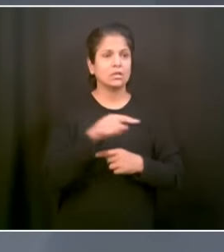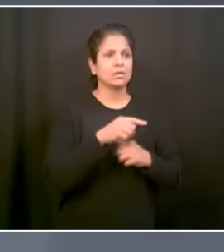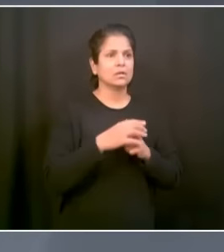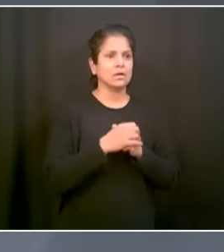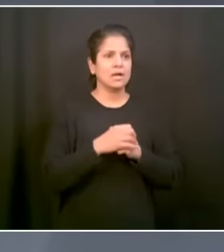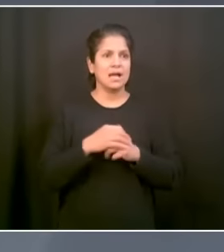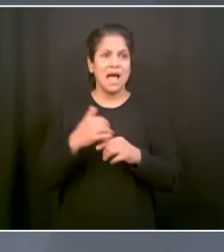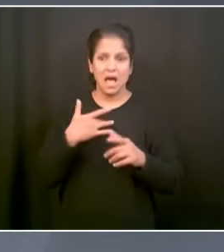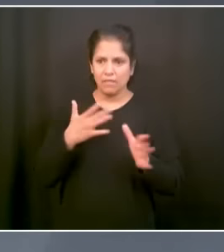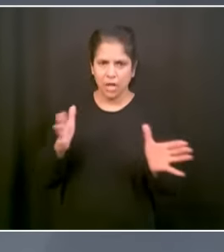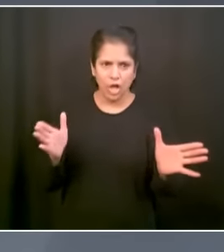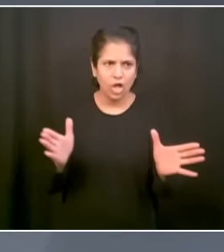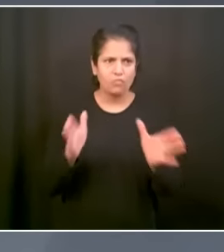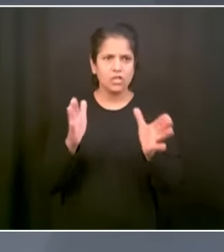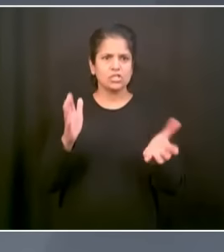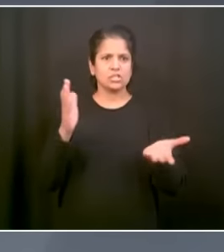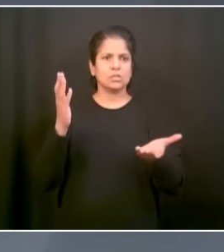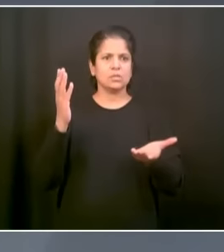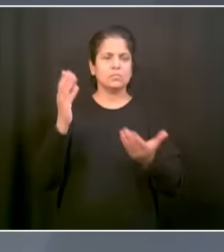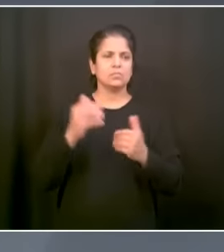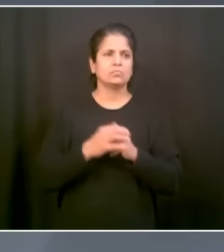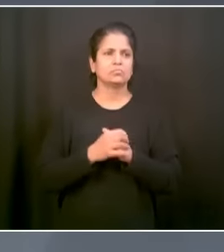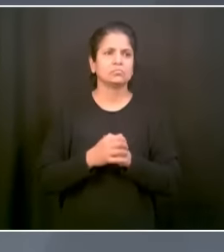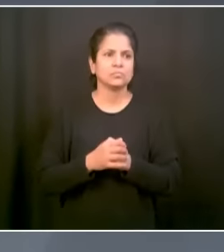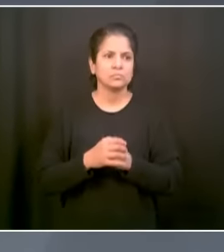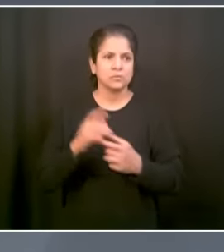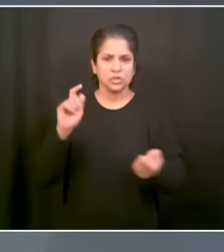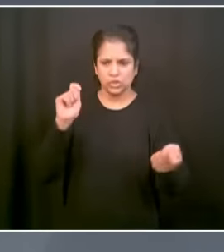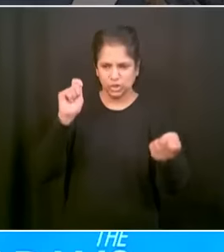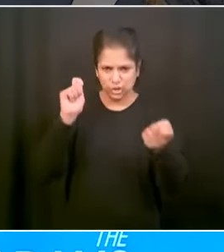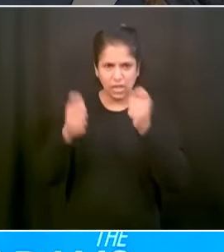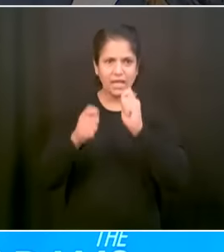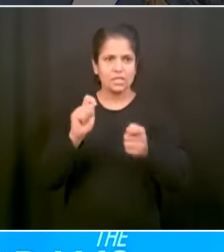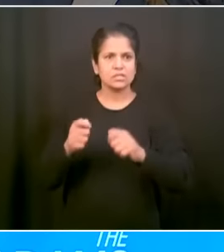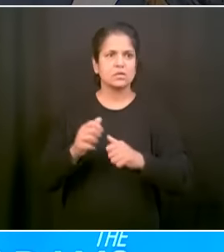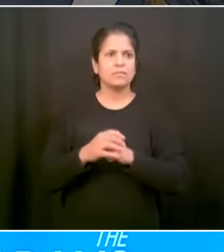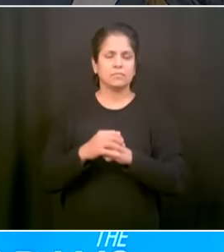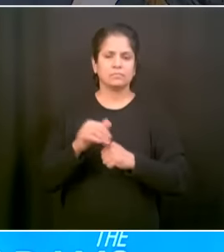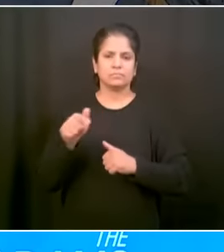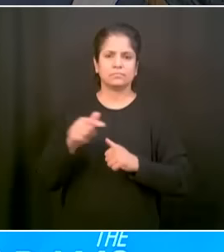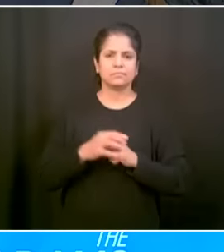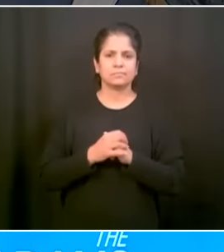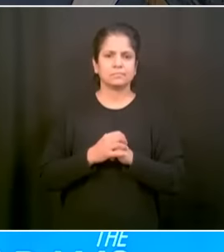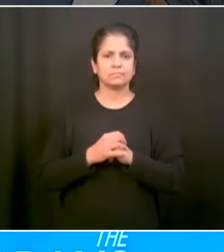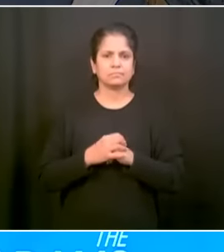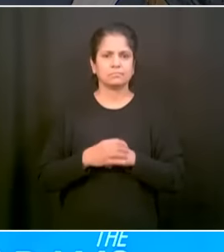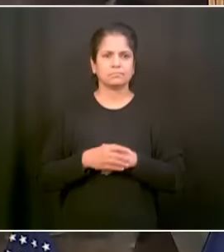now an opportunity to chart a new kind of course. Thank you all so much. Thank you. Thank you so much.